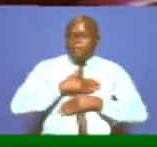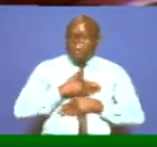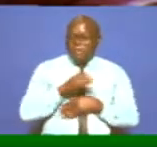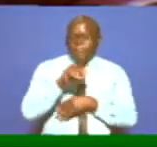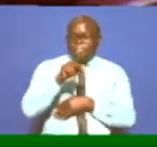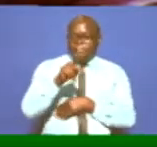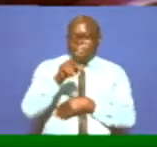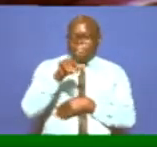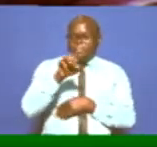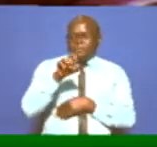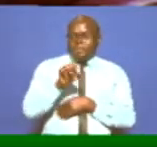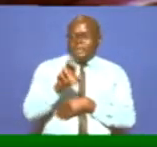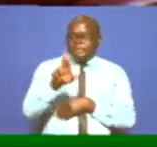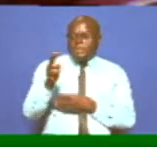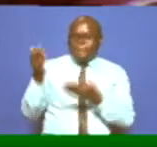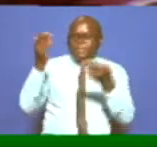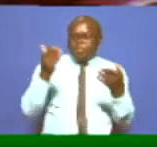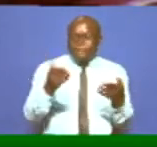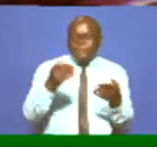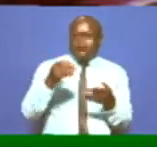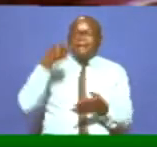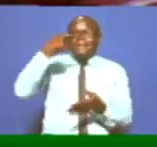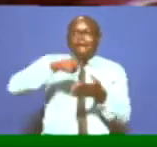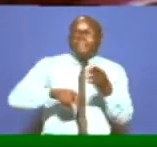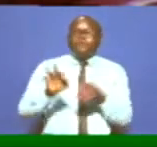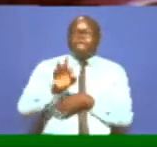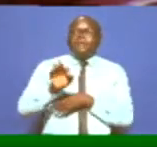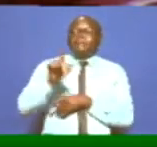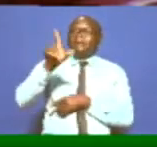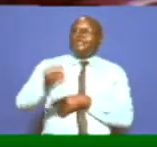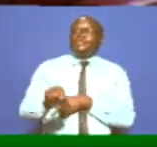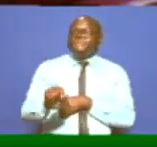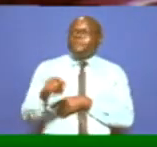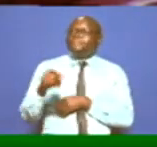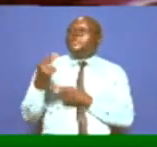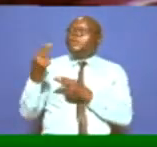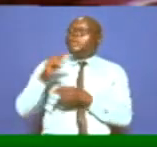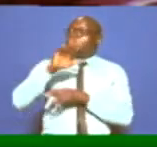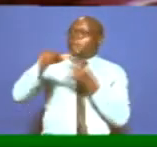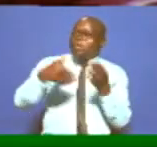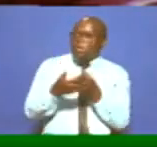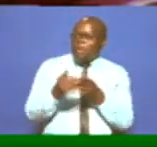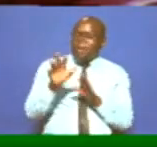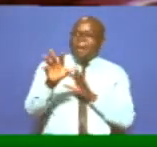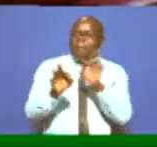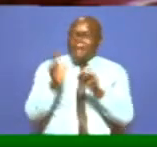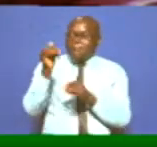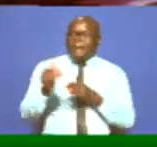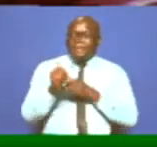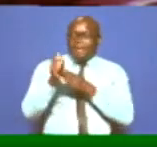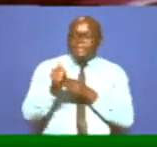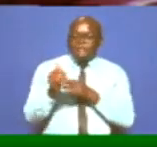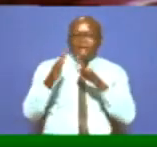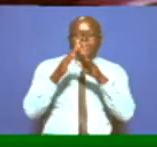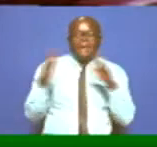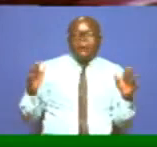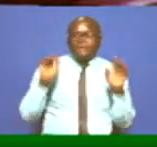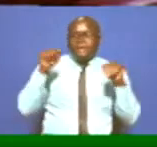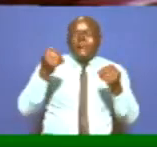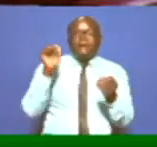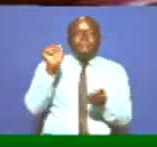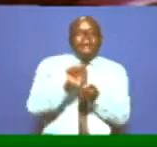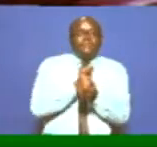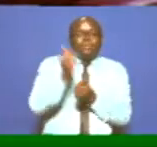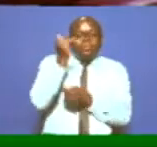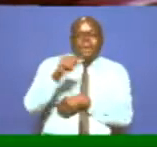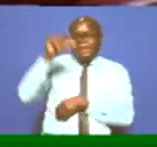the need to bring the cost of fertilizer down. And we hope that all these cartels that have been picked by the leadership of the House can be demolished, because the